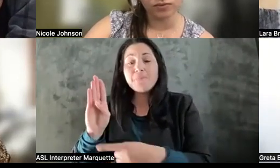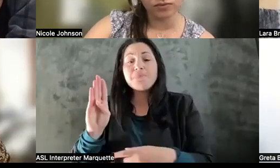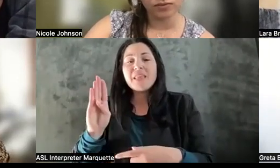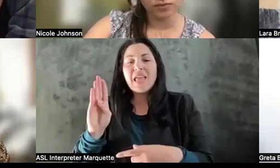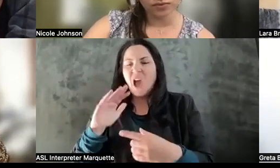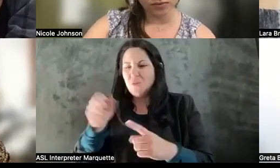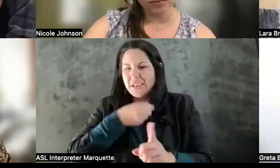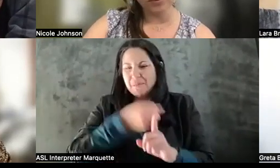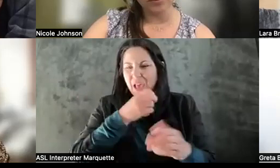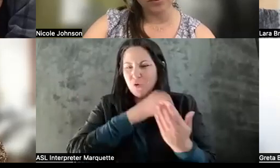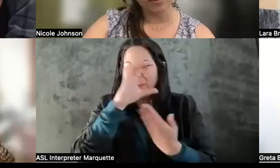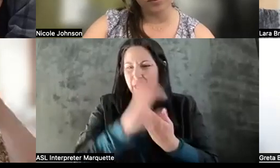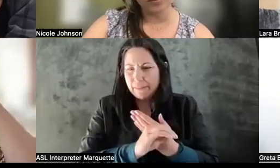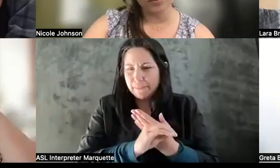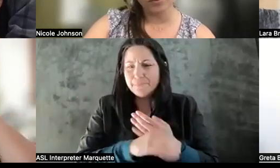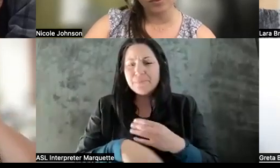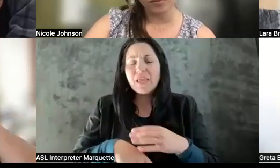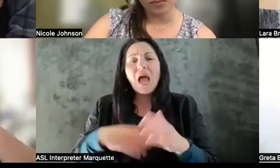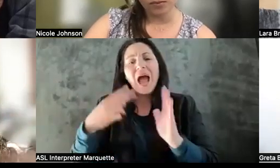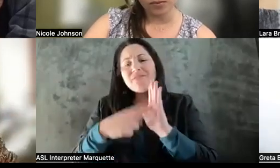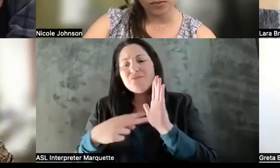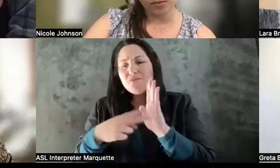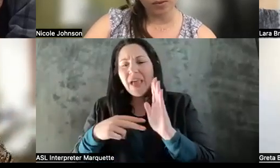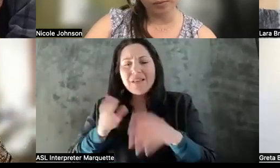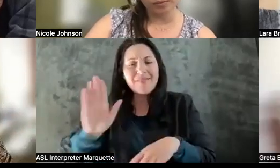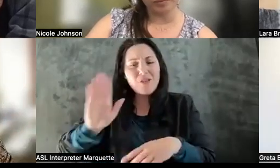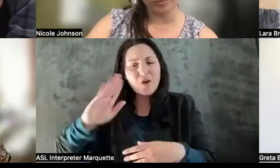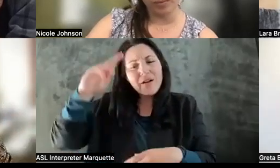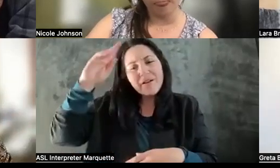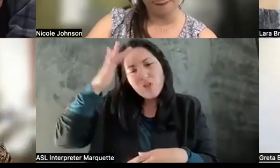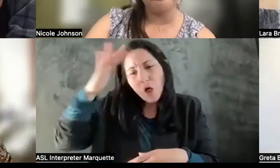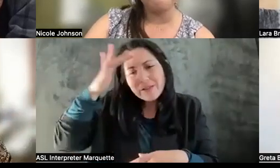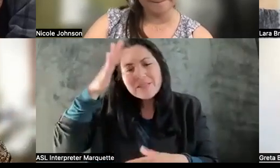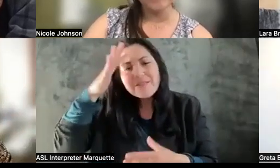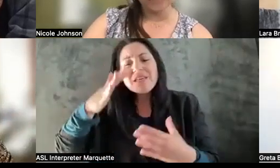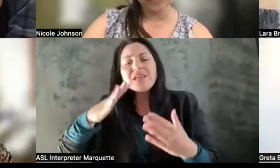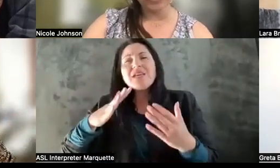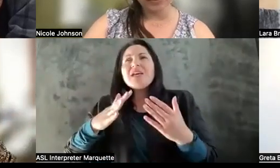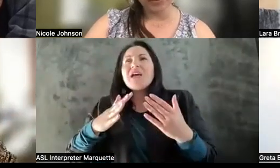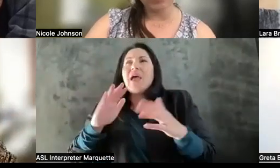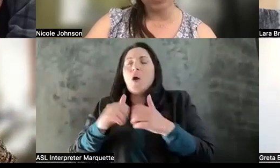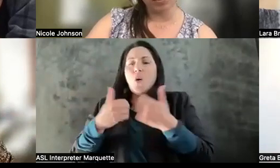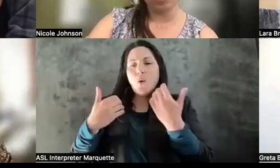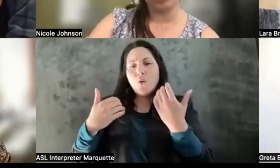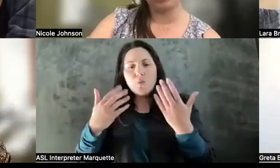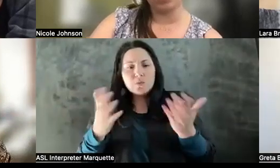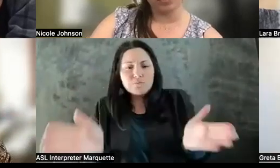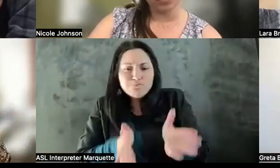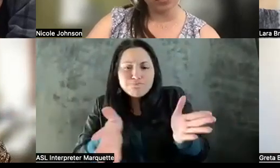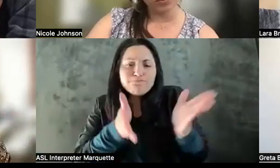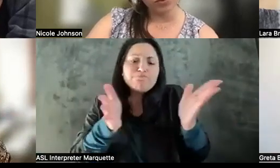there. I've read a lot about, sort of the philosophy and sort of like how they think about building inquisitive students,